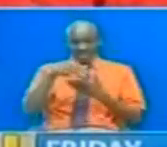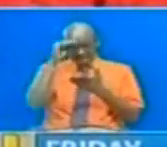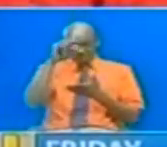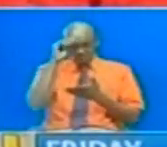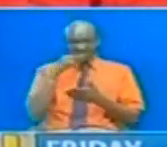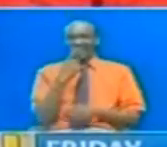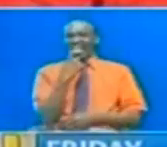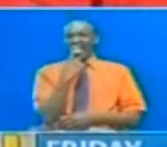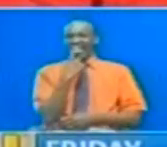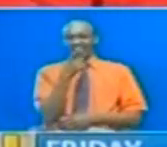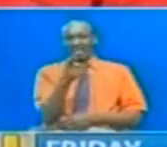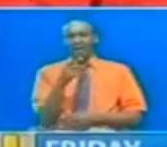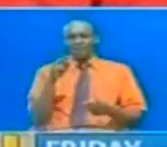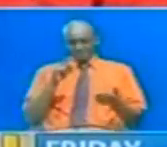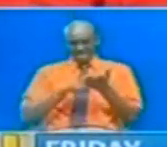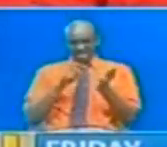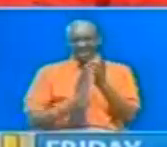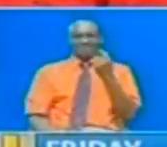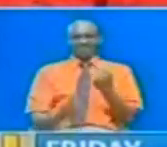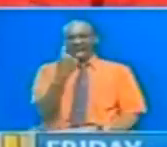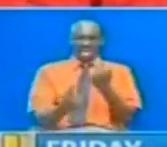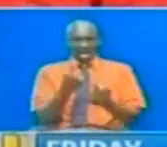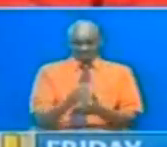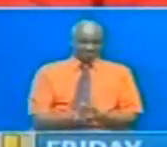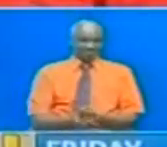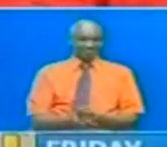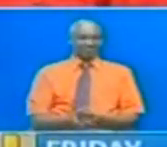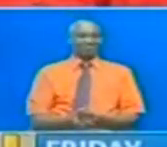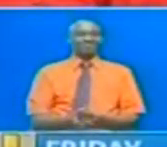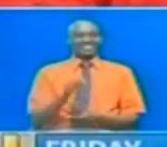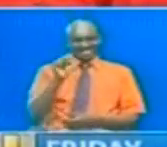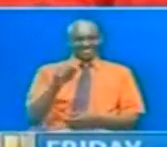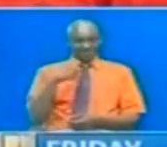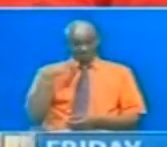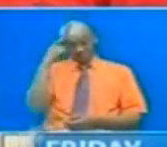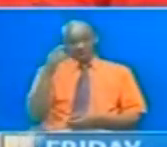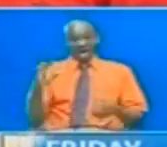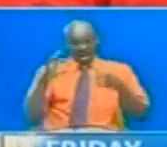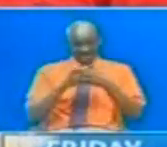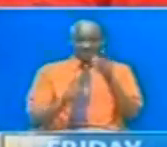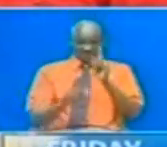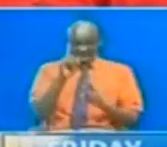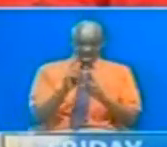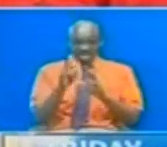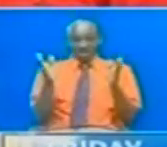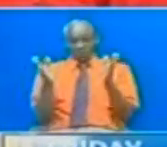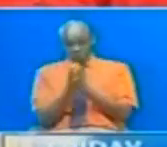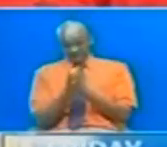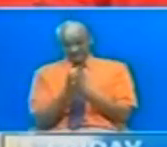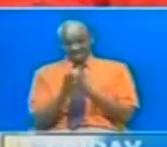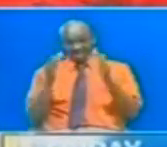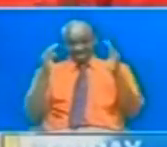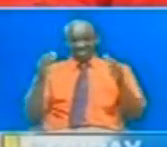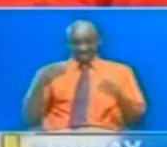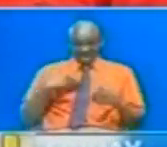in red, meaning fire. You know, a combination of fire, uh-huh. great, uh-huh.